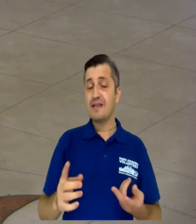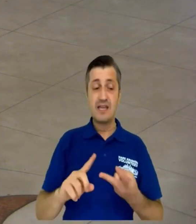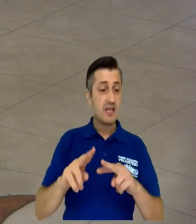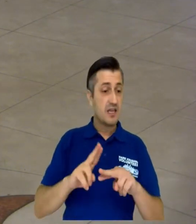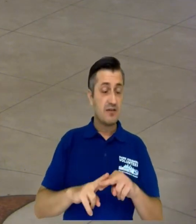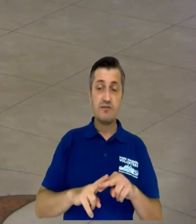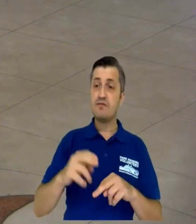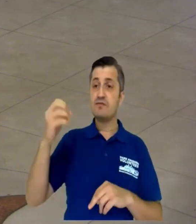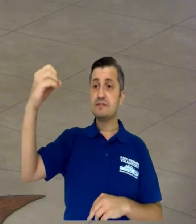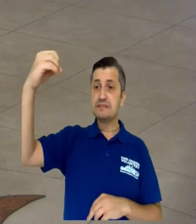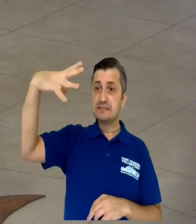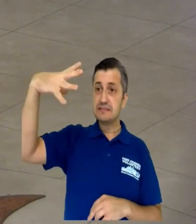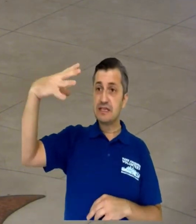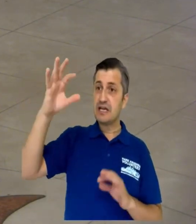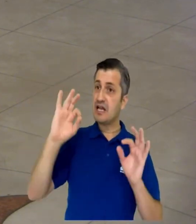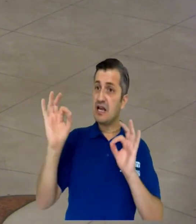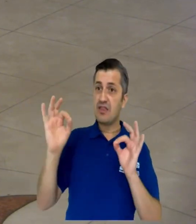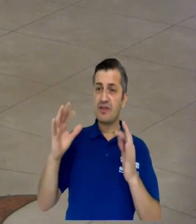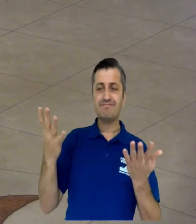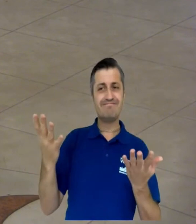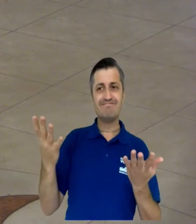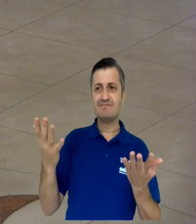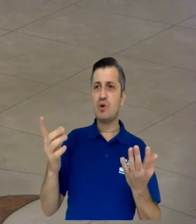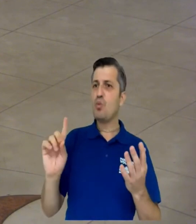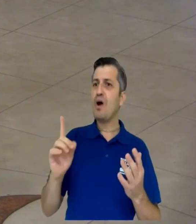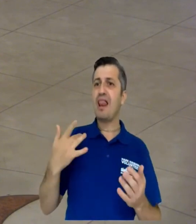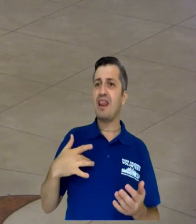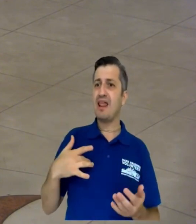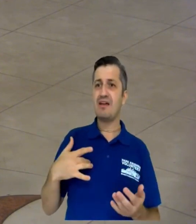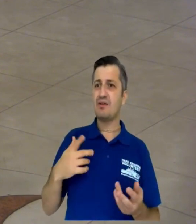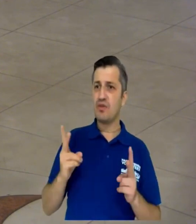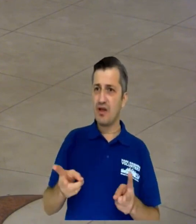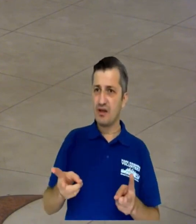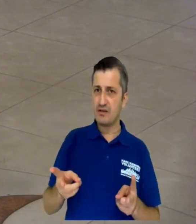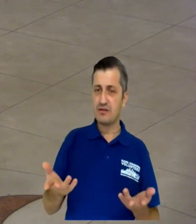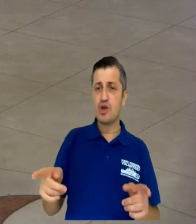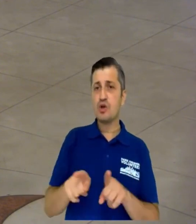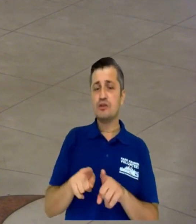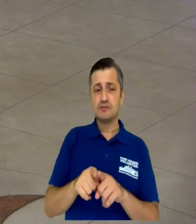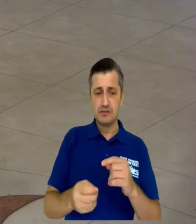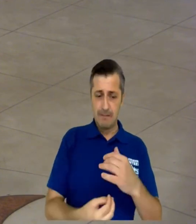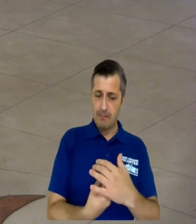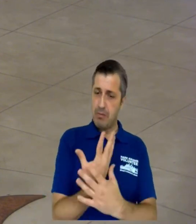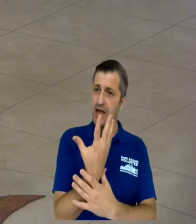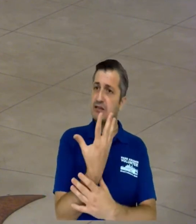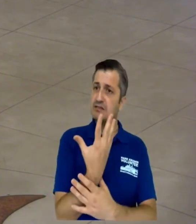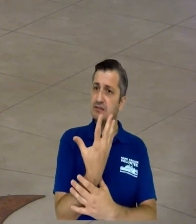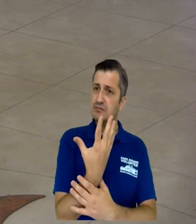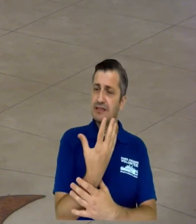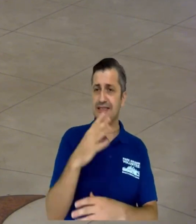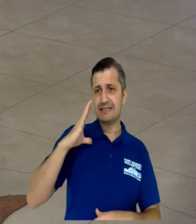The plants need the sun to grow, and if we didn't have the plants, if the sun wasn't there for the plants, then there would